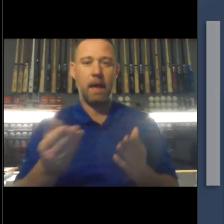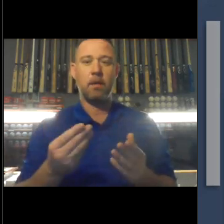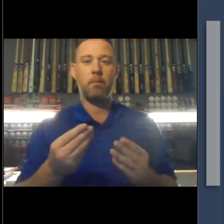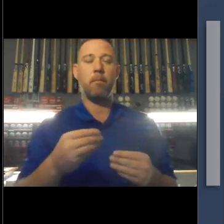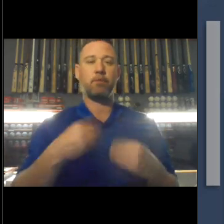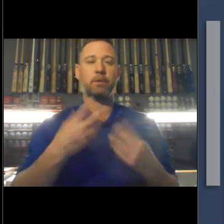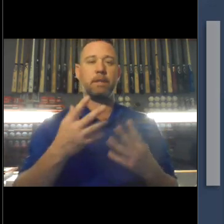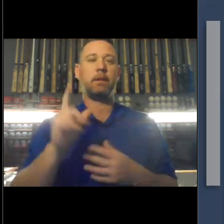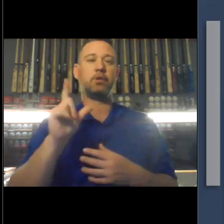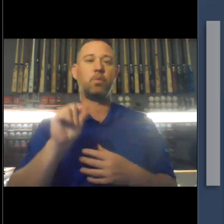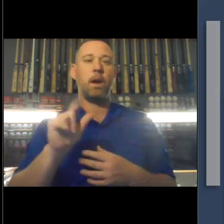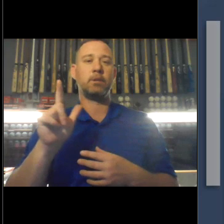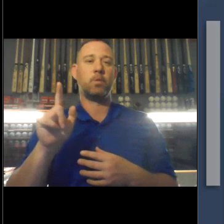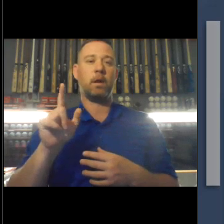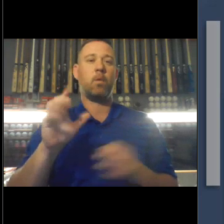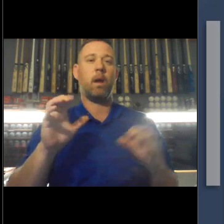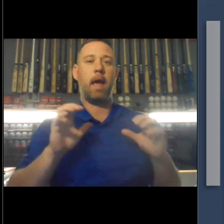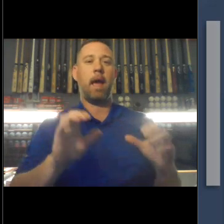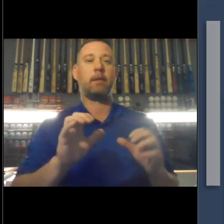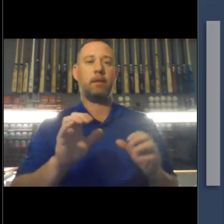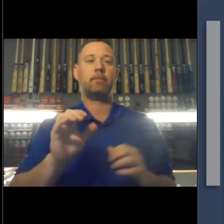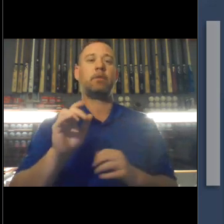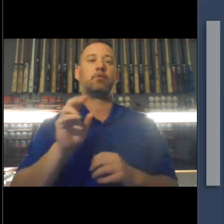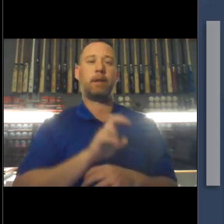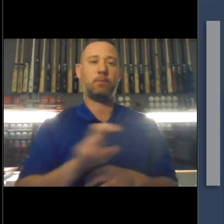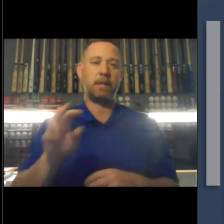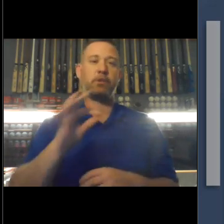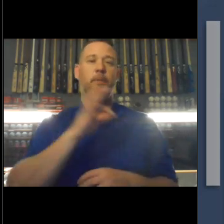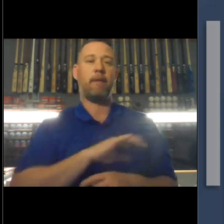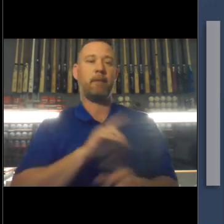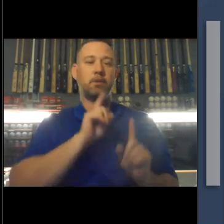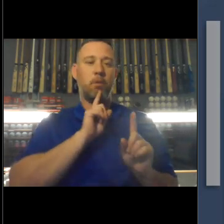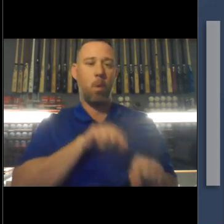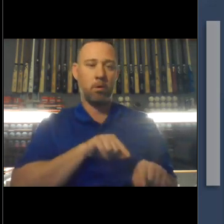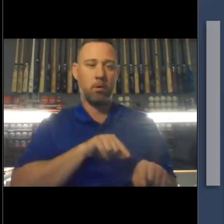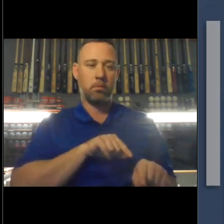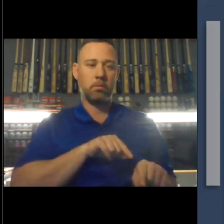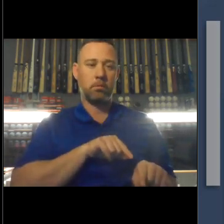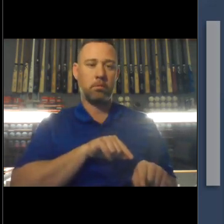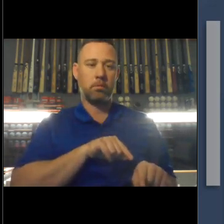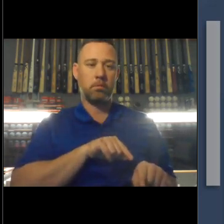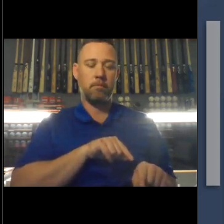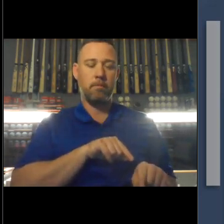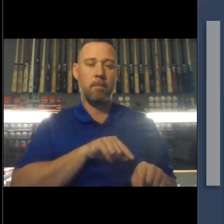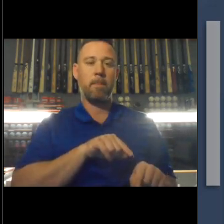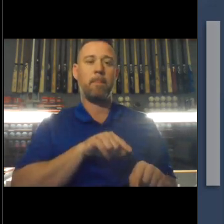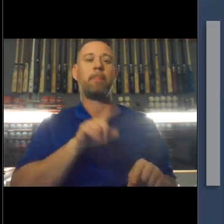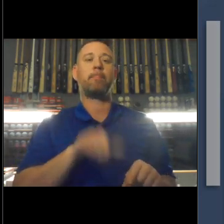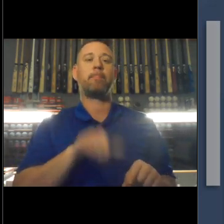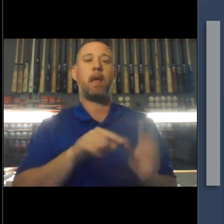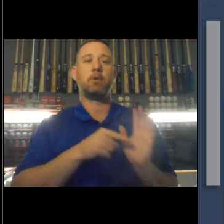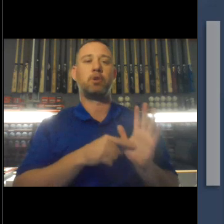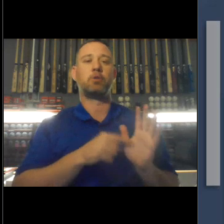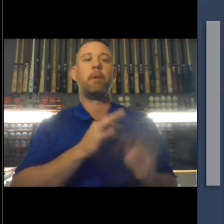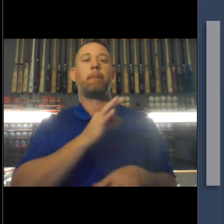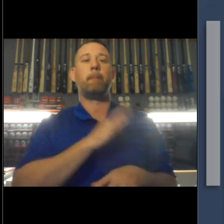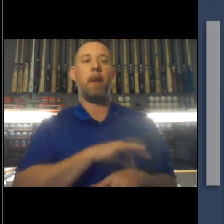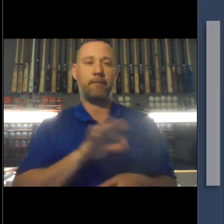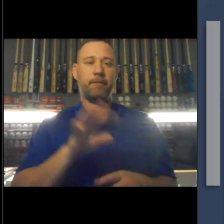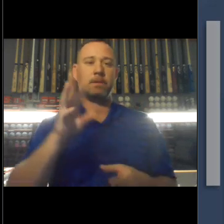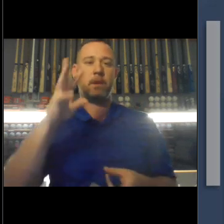2021 Active Transportation Program Benefits Report. which outlines the benefits